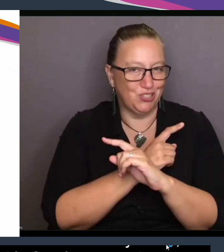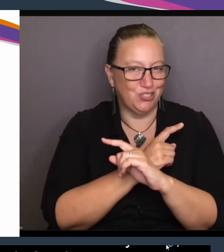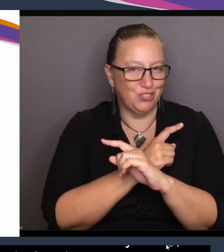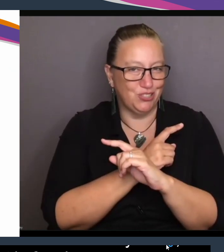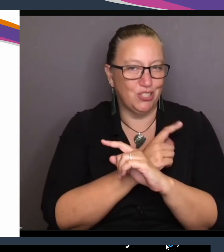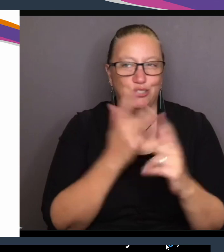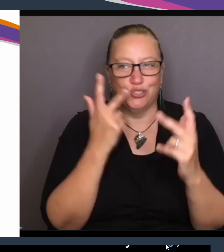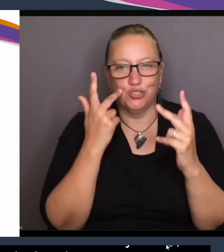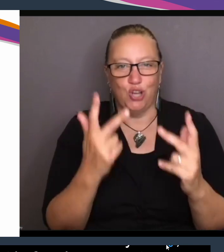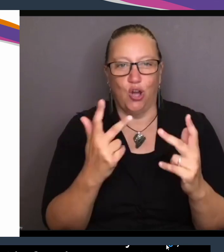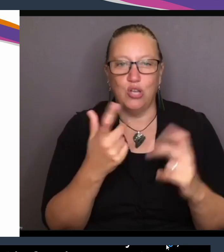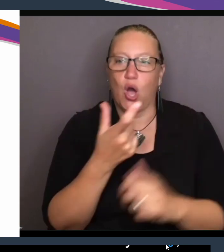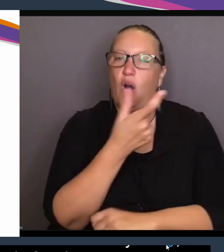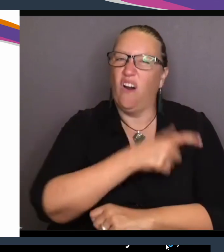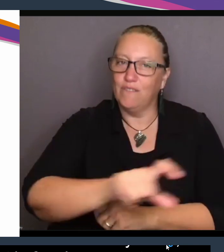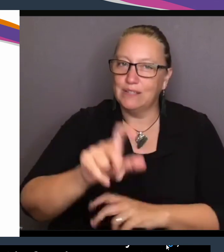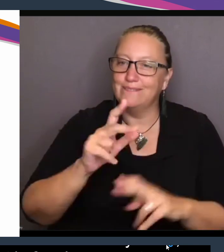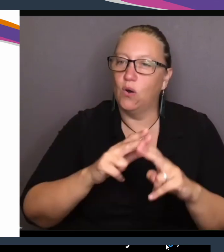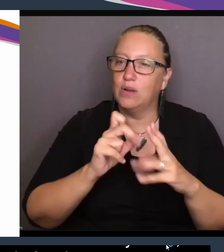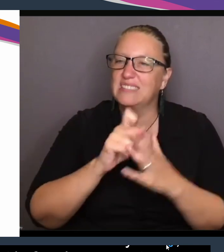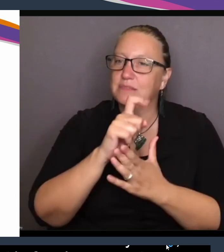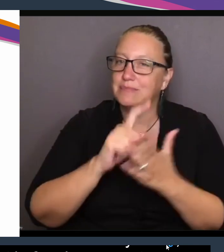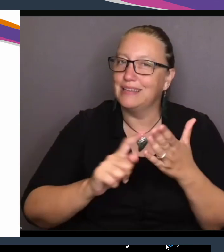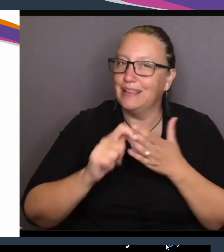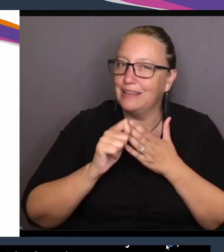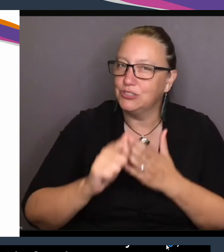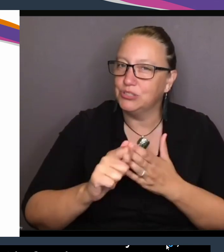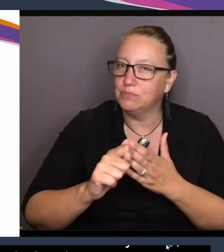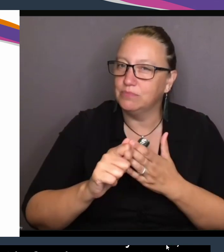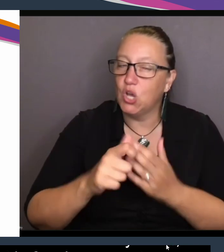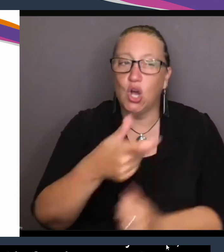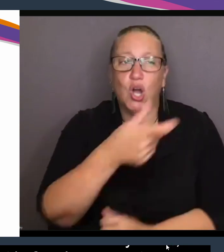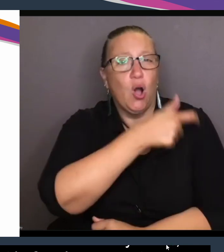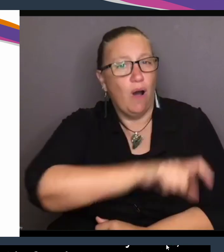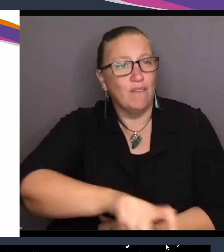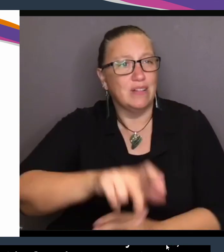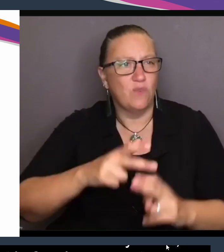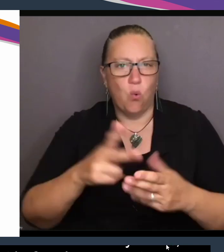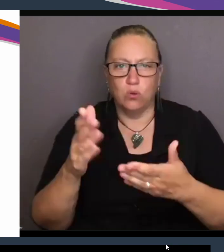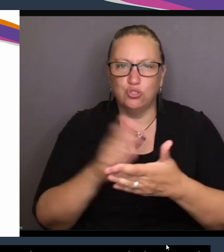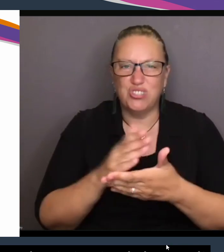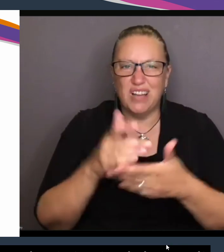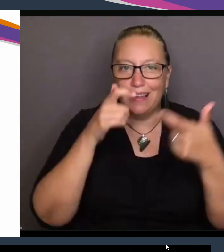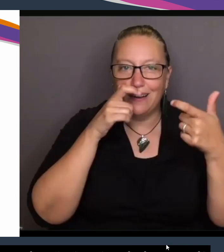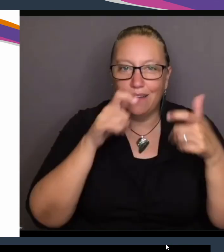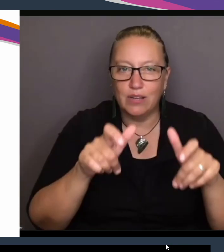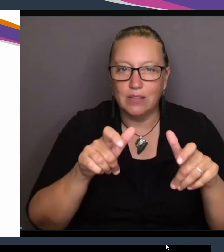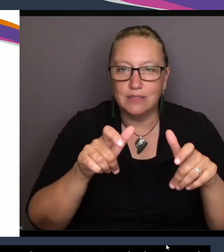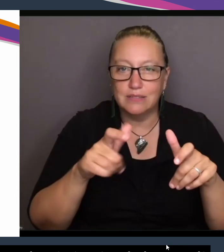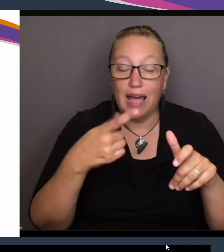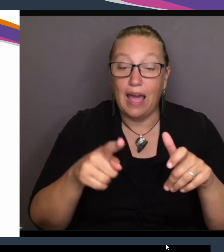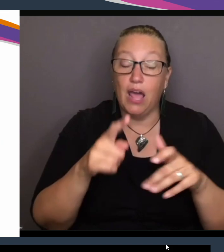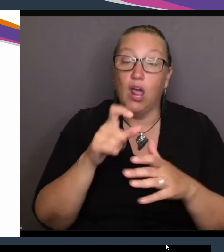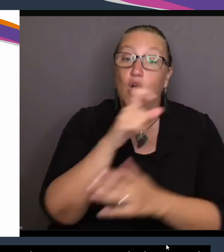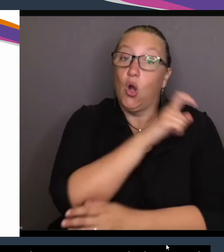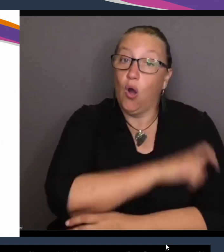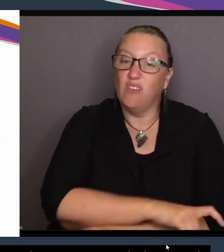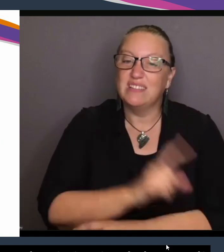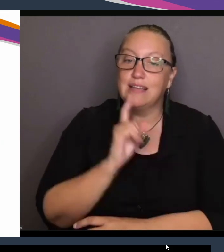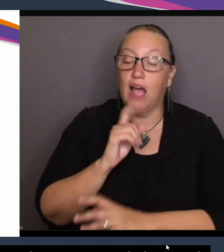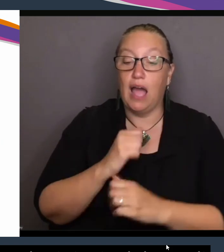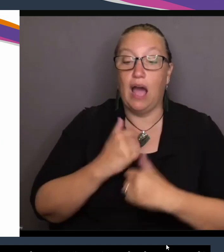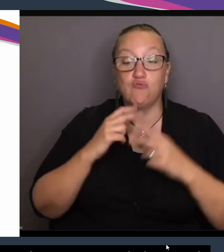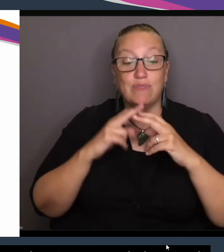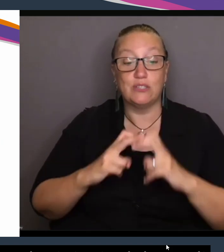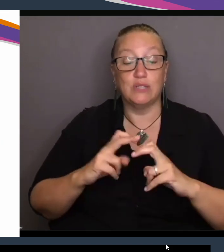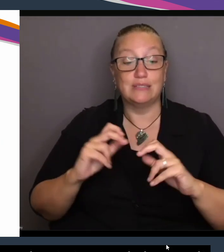disability leadership, confidence in shared governance, and confidence that research, when done differently, changes outcomes. We look forward